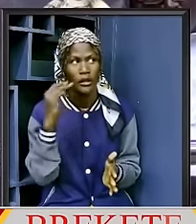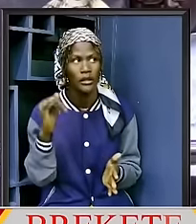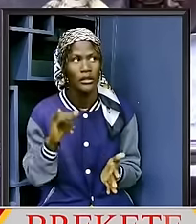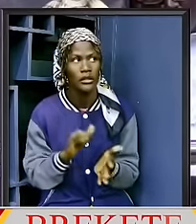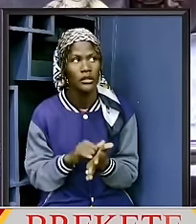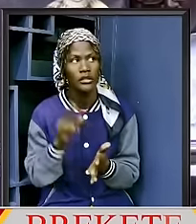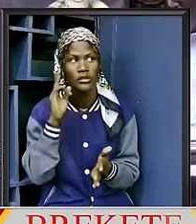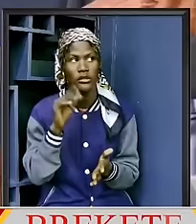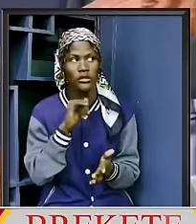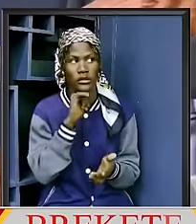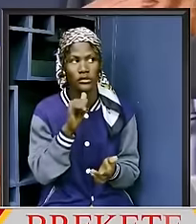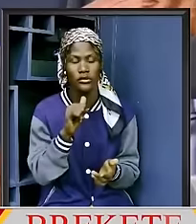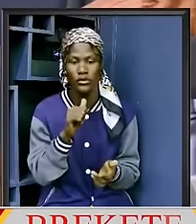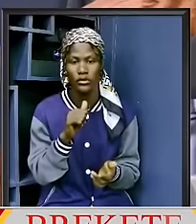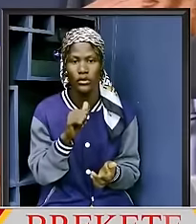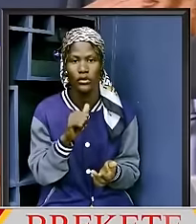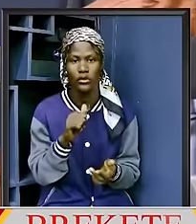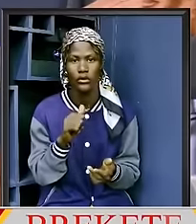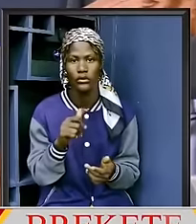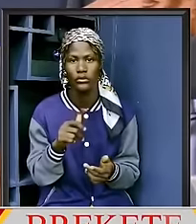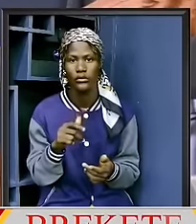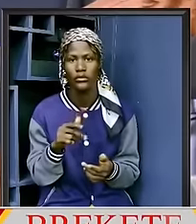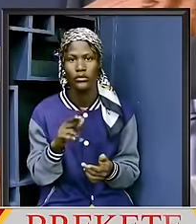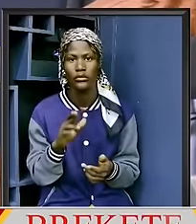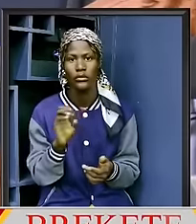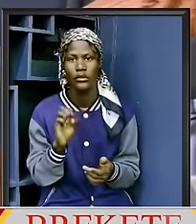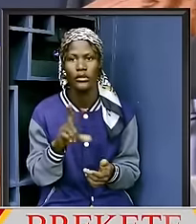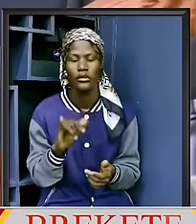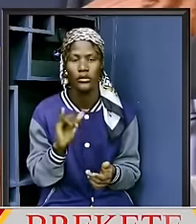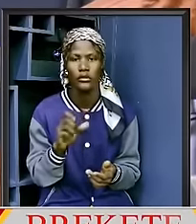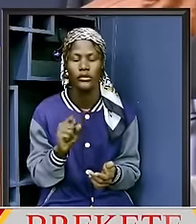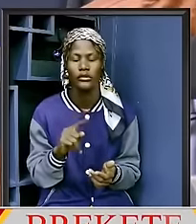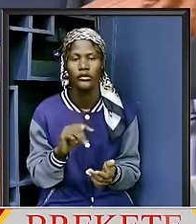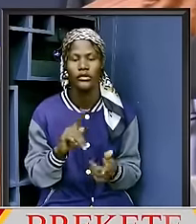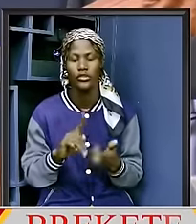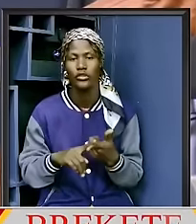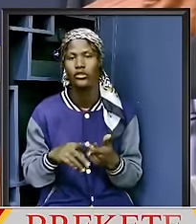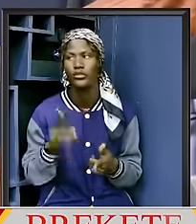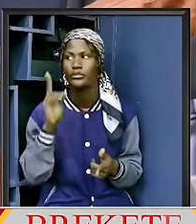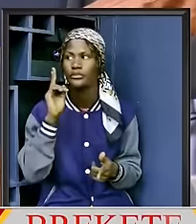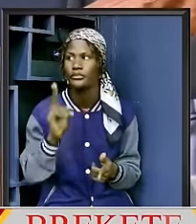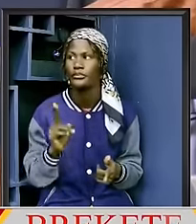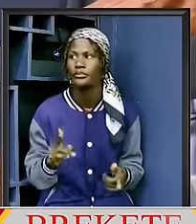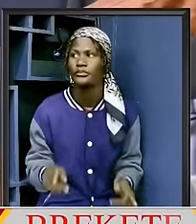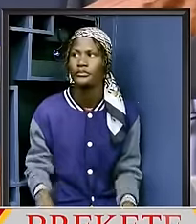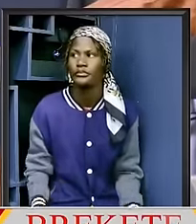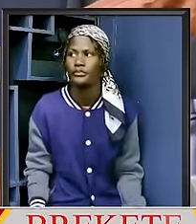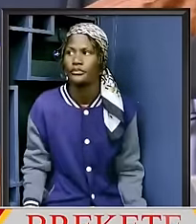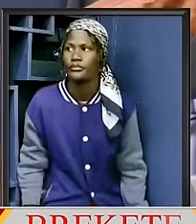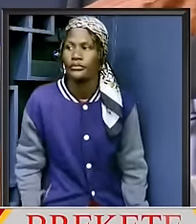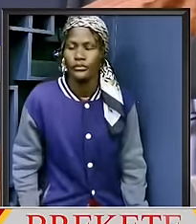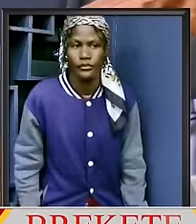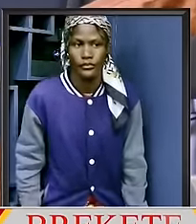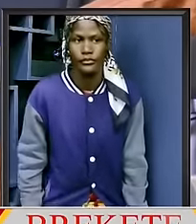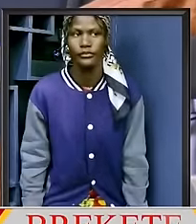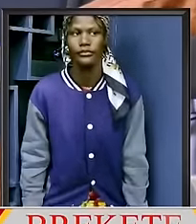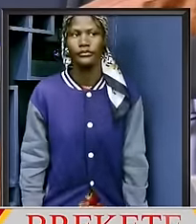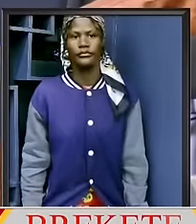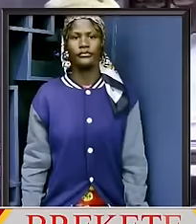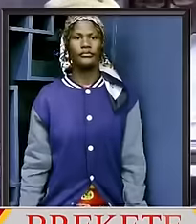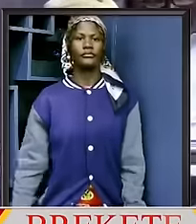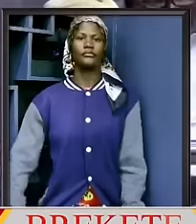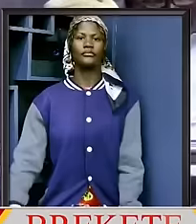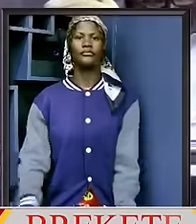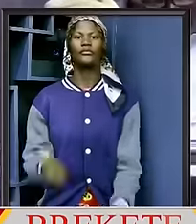any police to anybody, and the woman is not going. You have already know the customer. You can go around and collect the money. Any money you